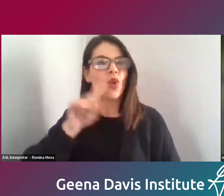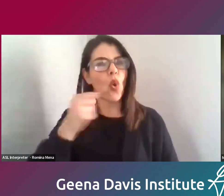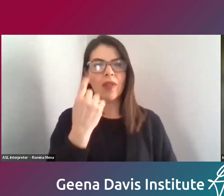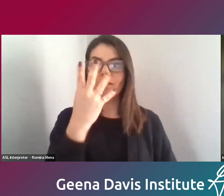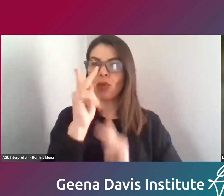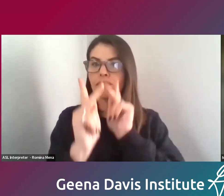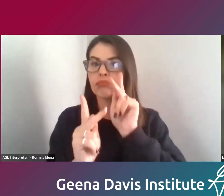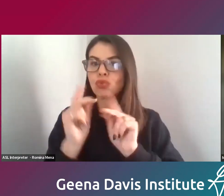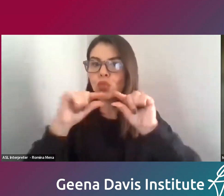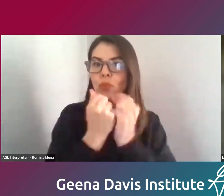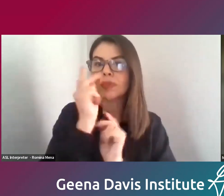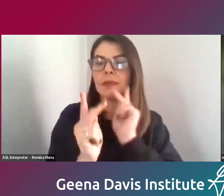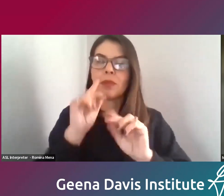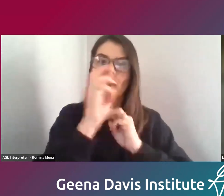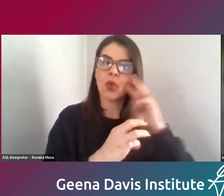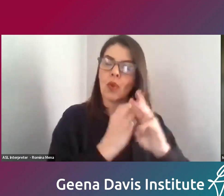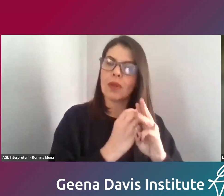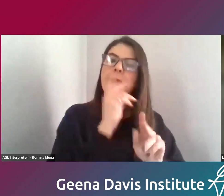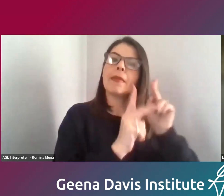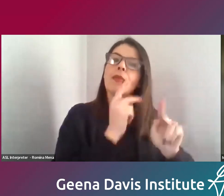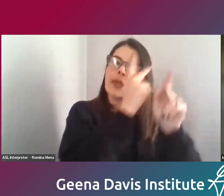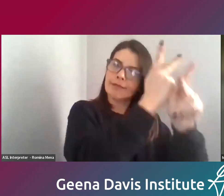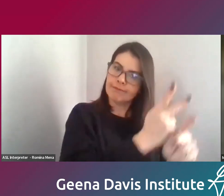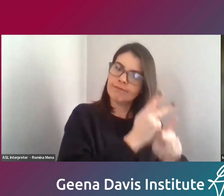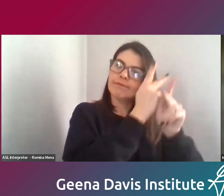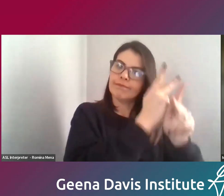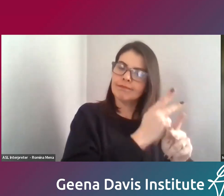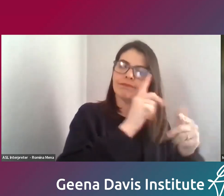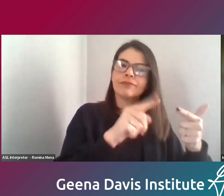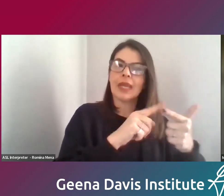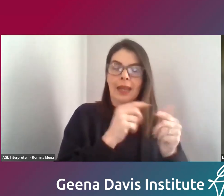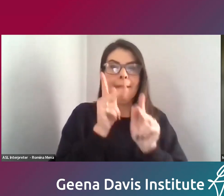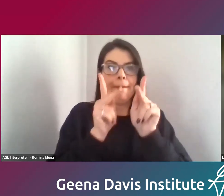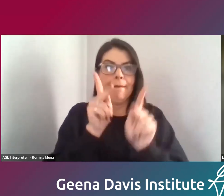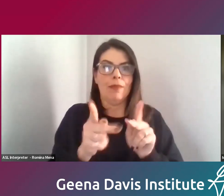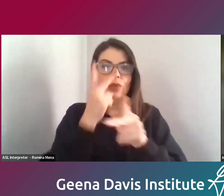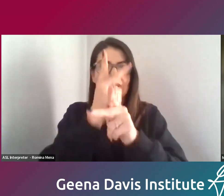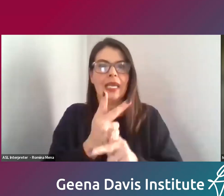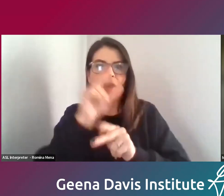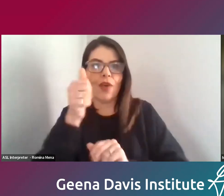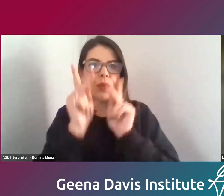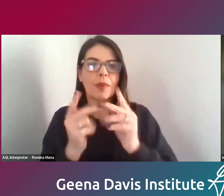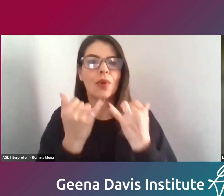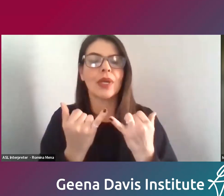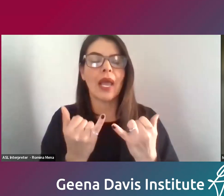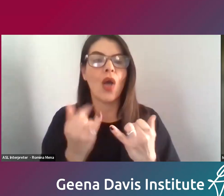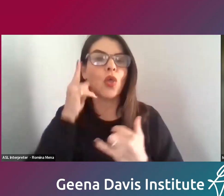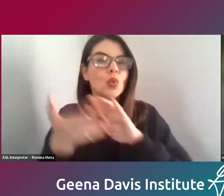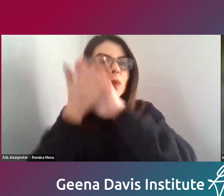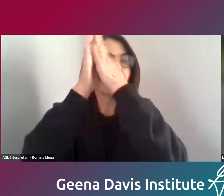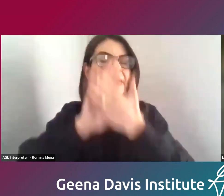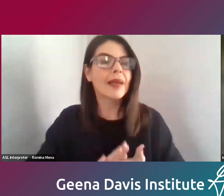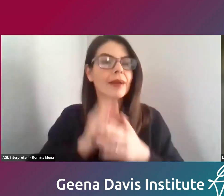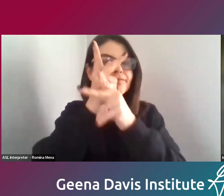in the world: those who have been caregivers, those who are currently caregivers, those who will be